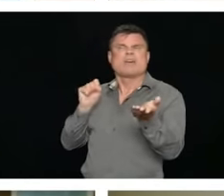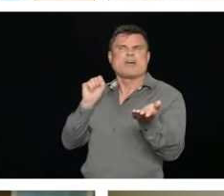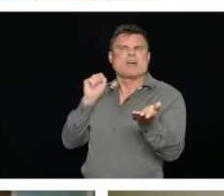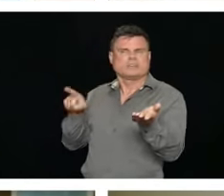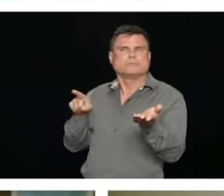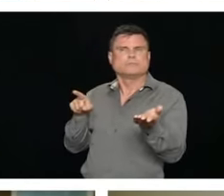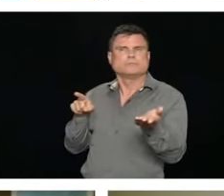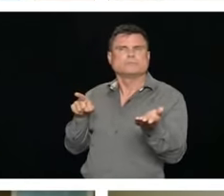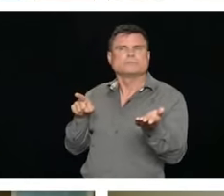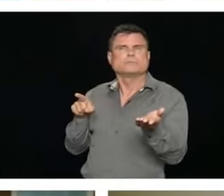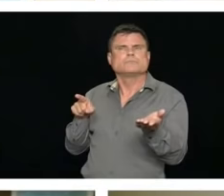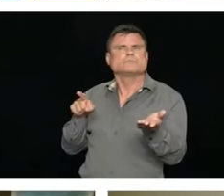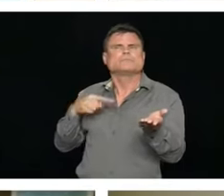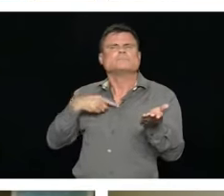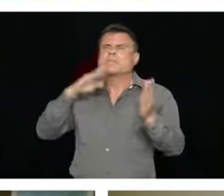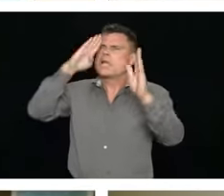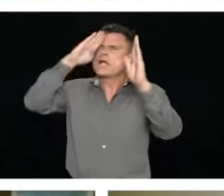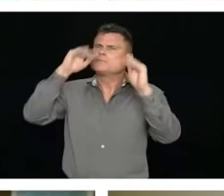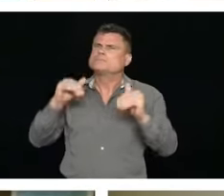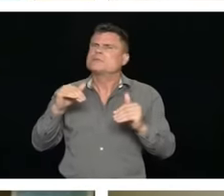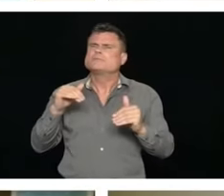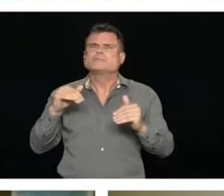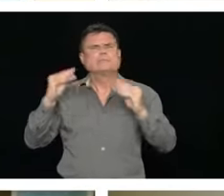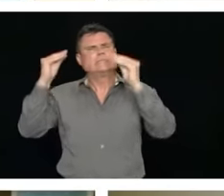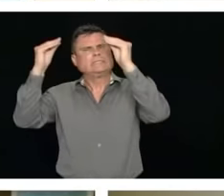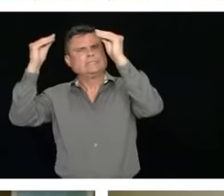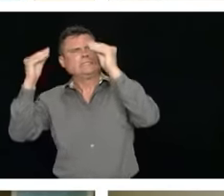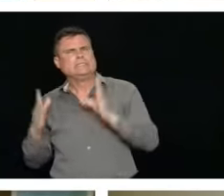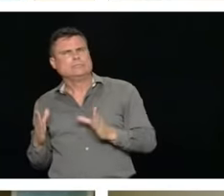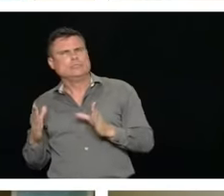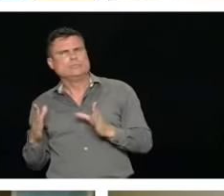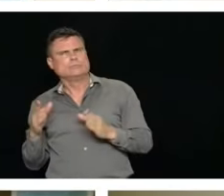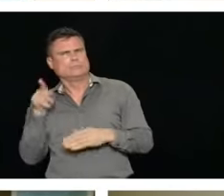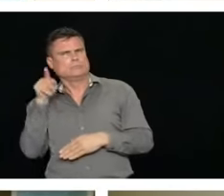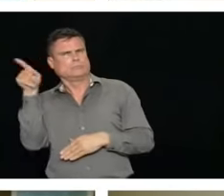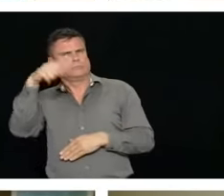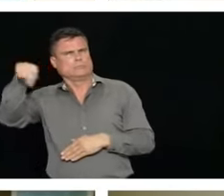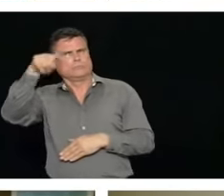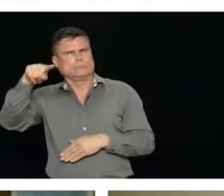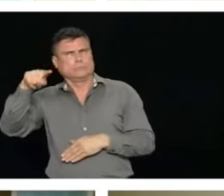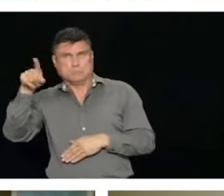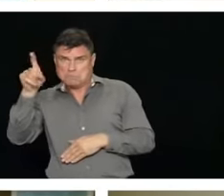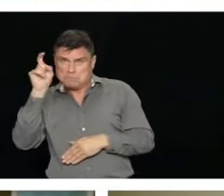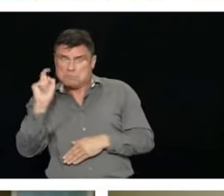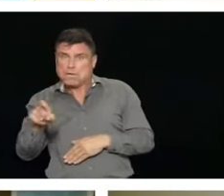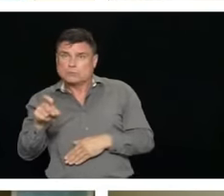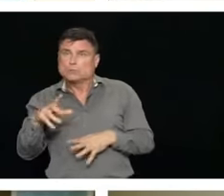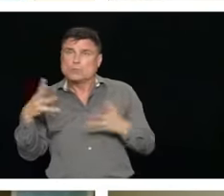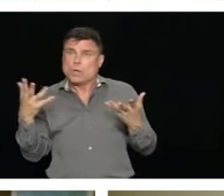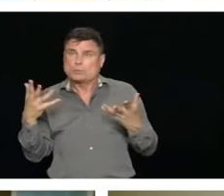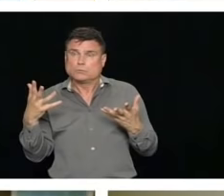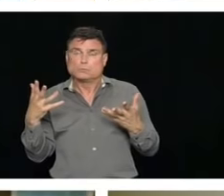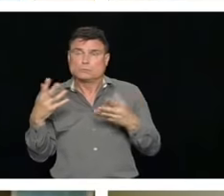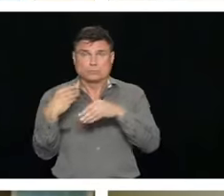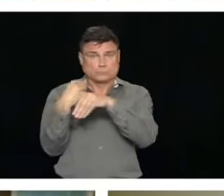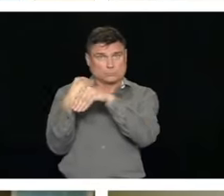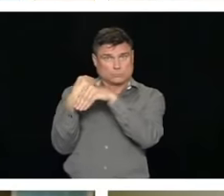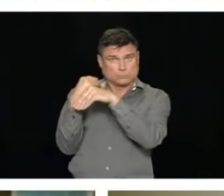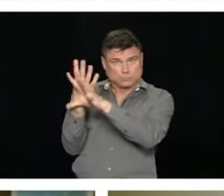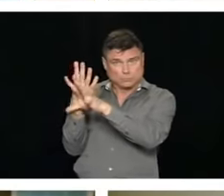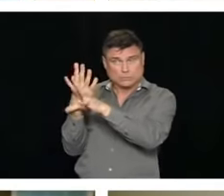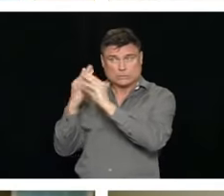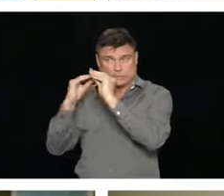students online? Have they been given any say or options? And Minister Fleming, I'm going to go to you first on that